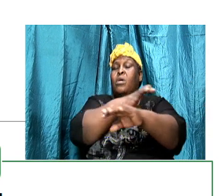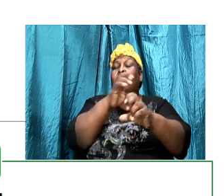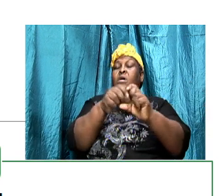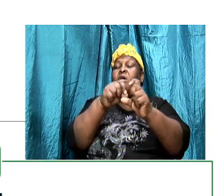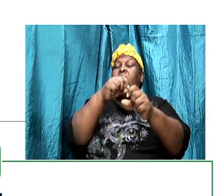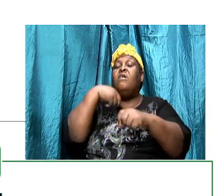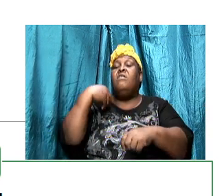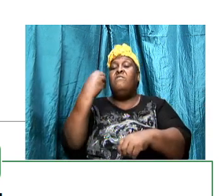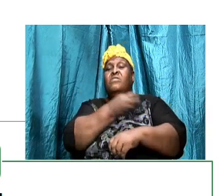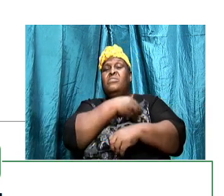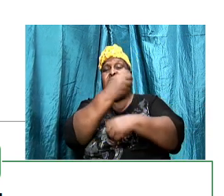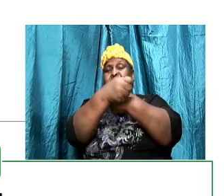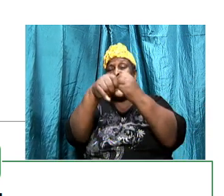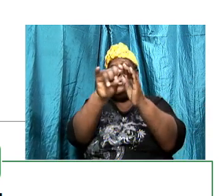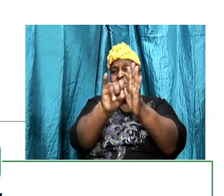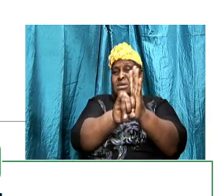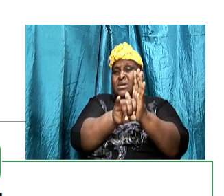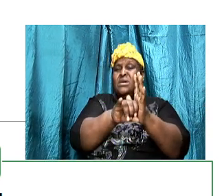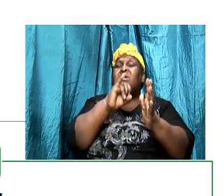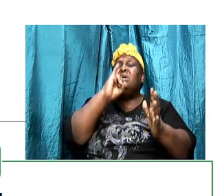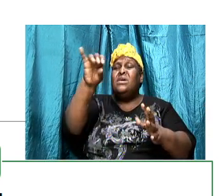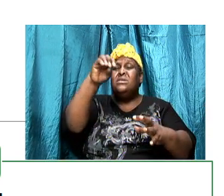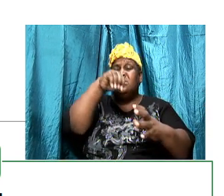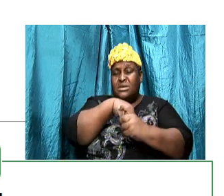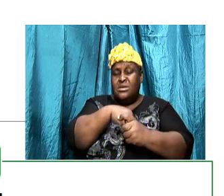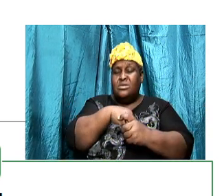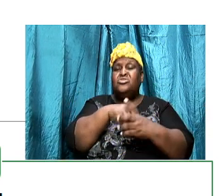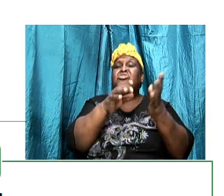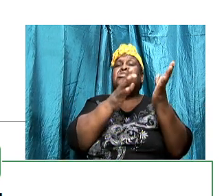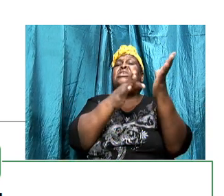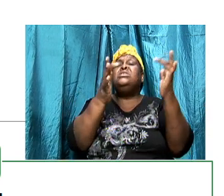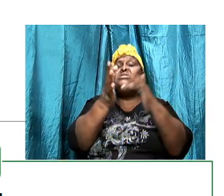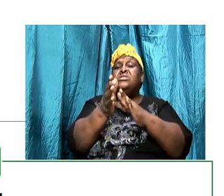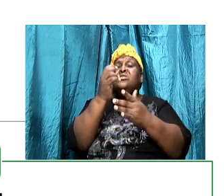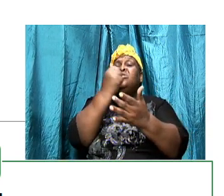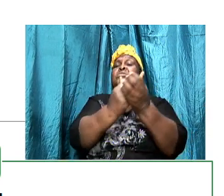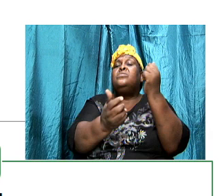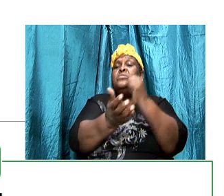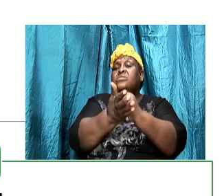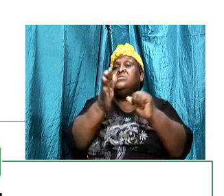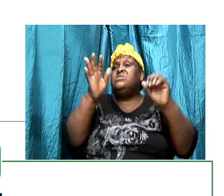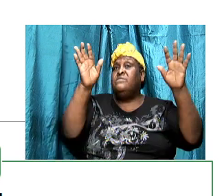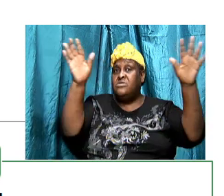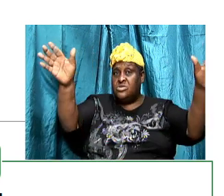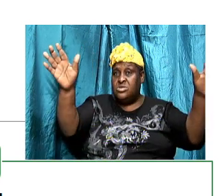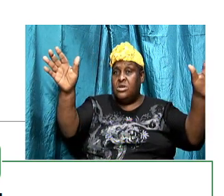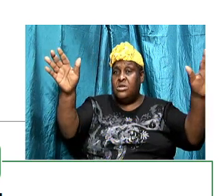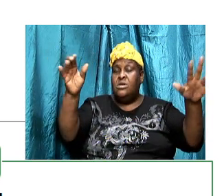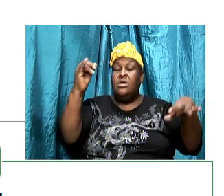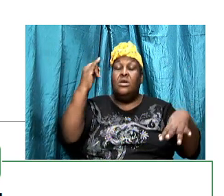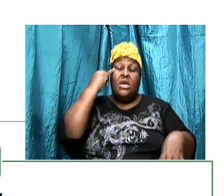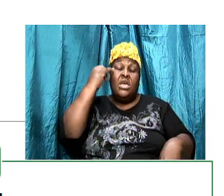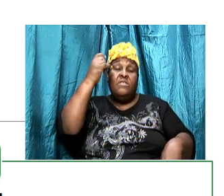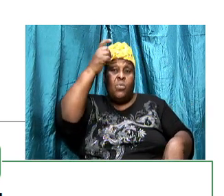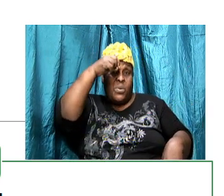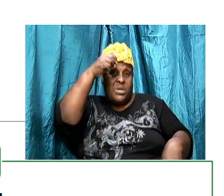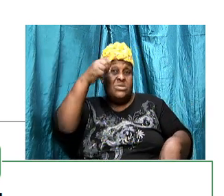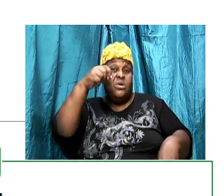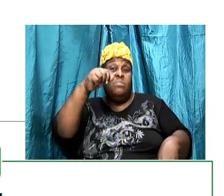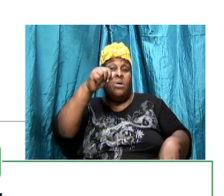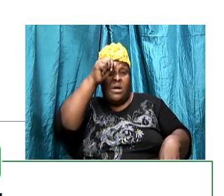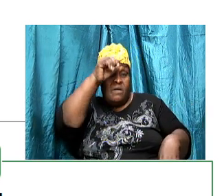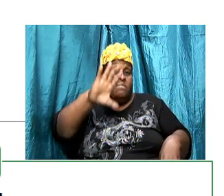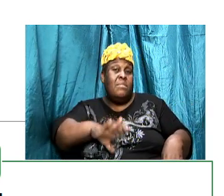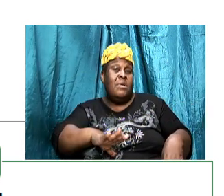lies in Christ crucified. If wisdom of men could save us, then Jesus would not come and